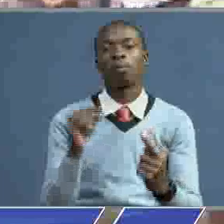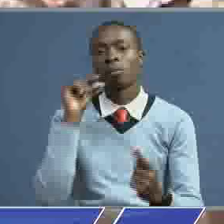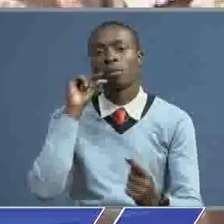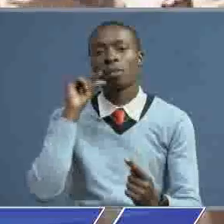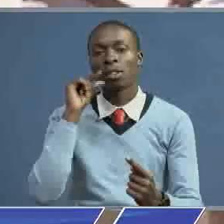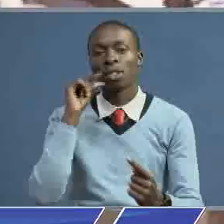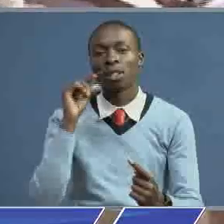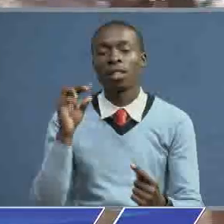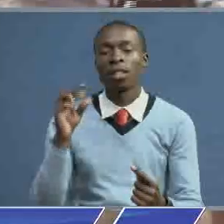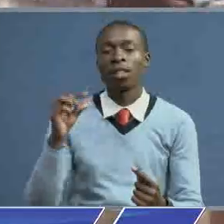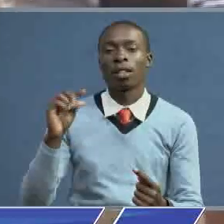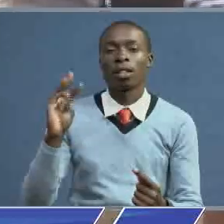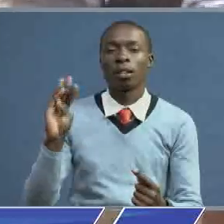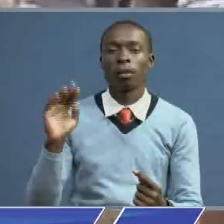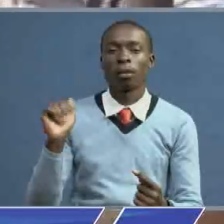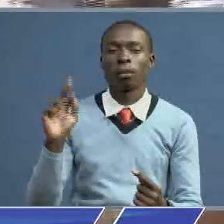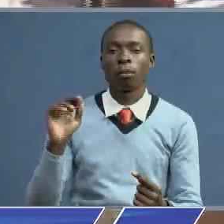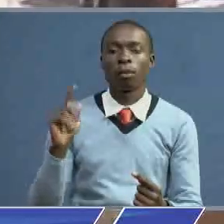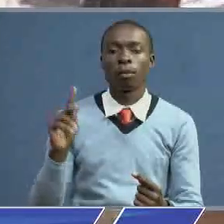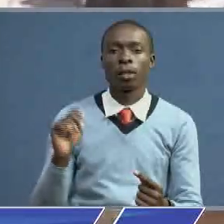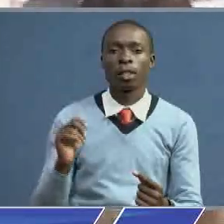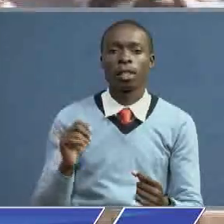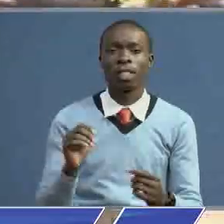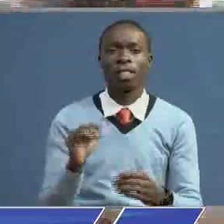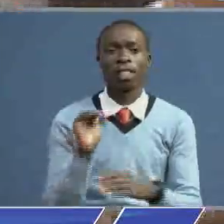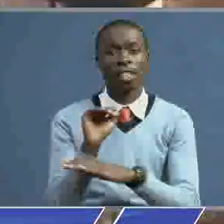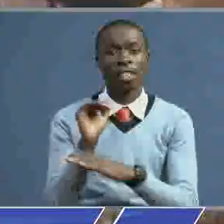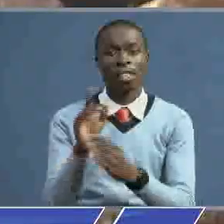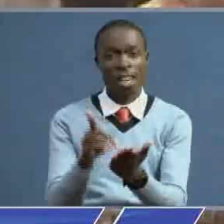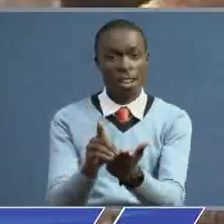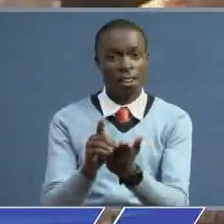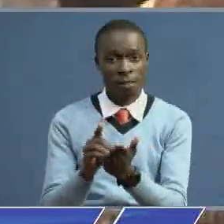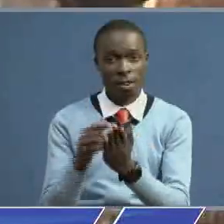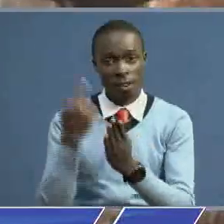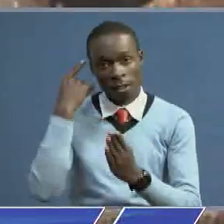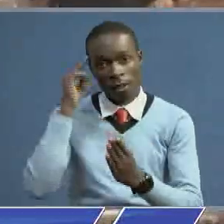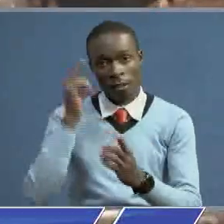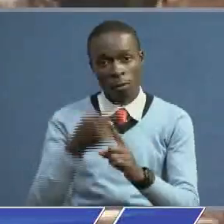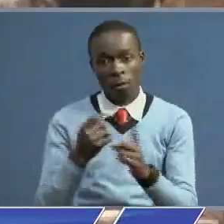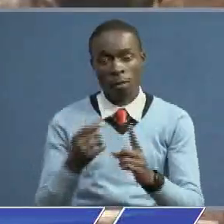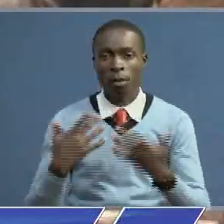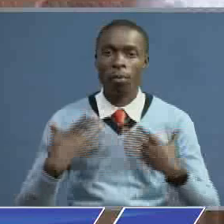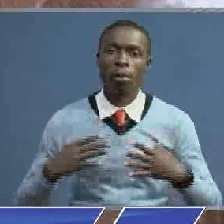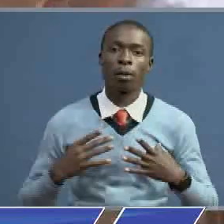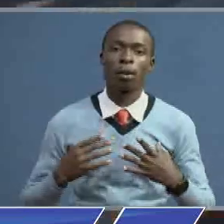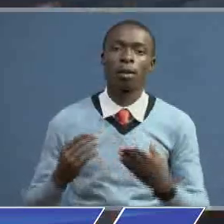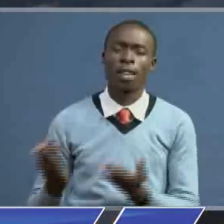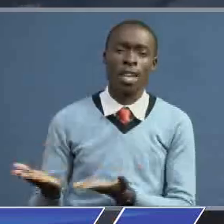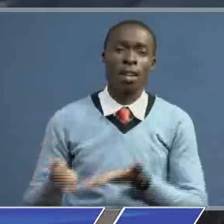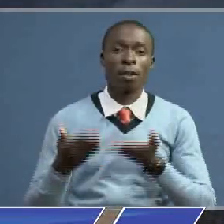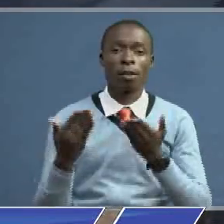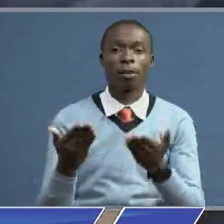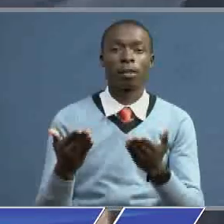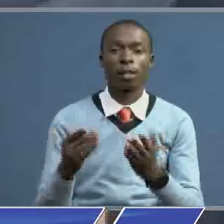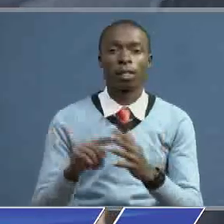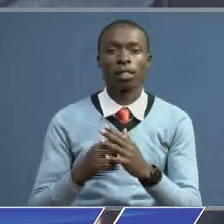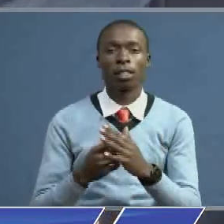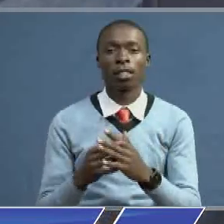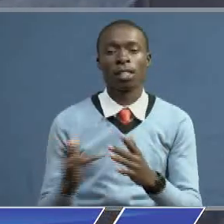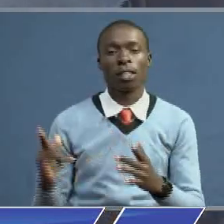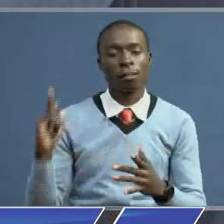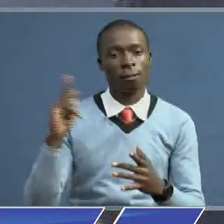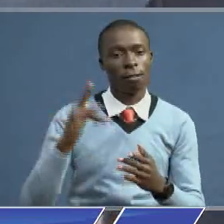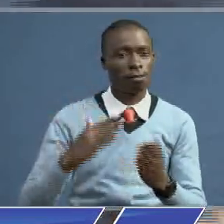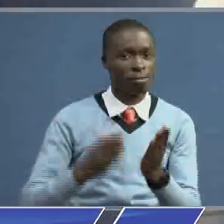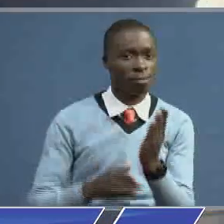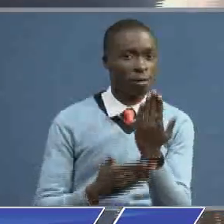Shalo Abubakar, said that the growing demand for air travel and requests from the customers was what prompted the company to increase the